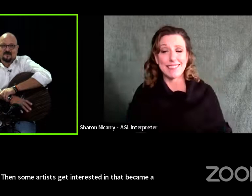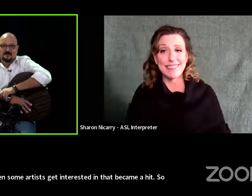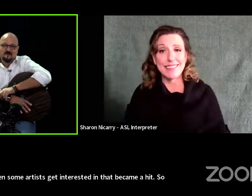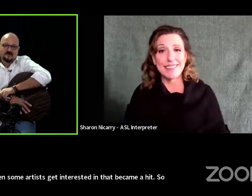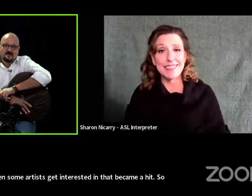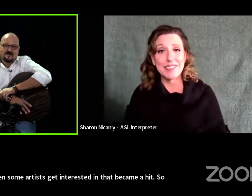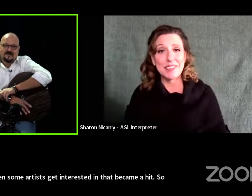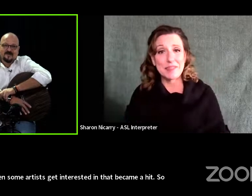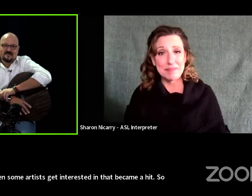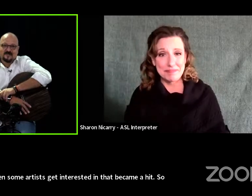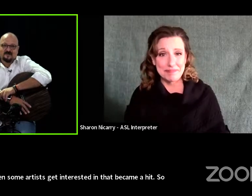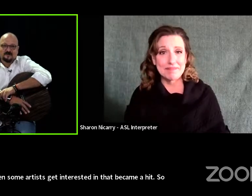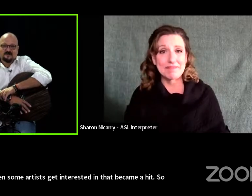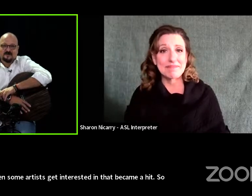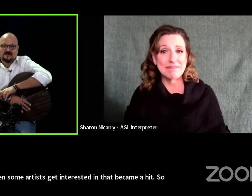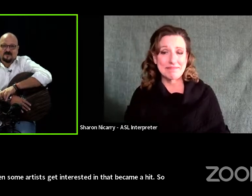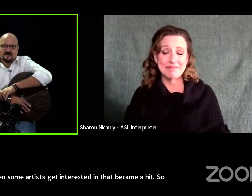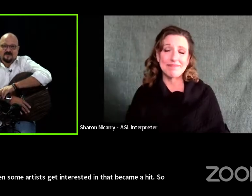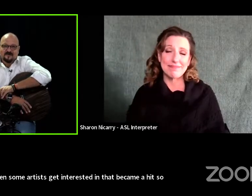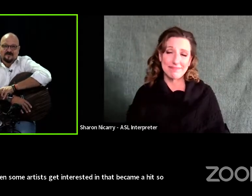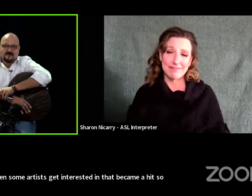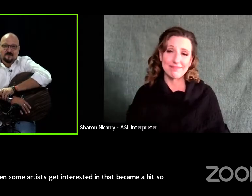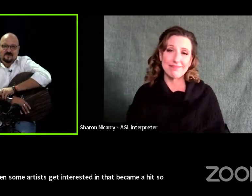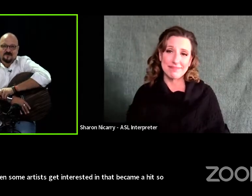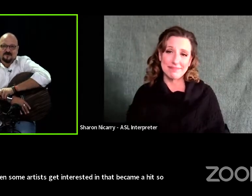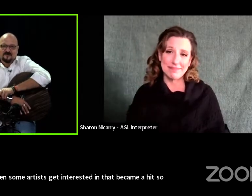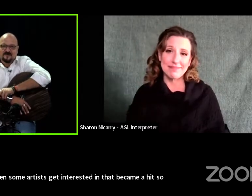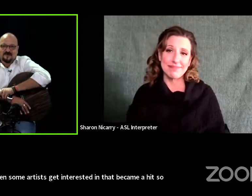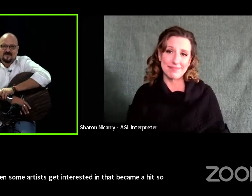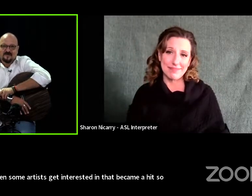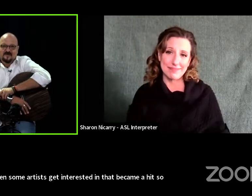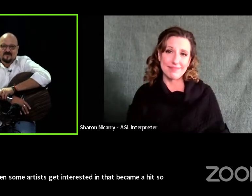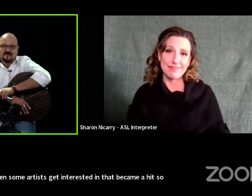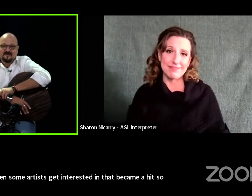but obviously it's not for